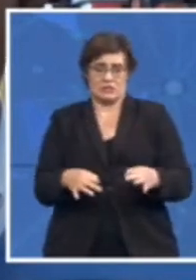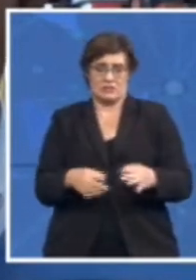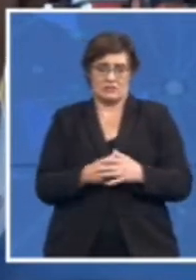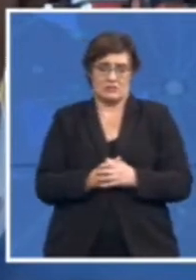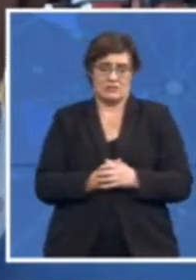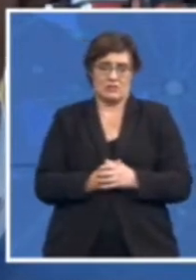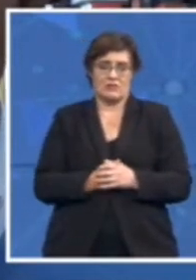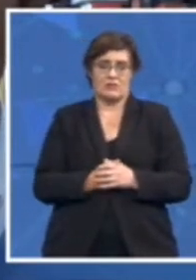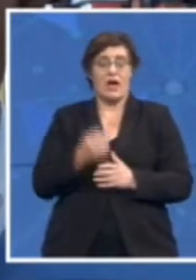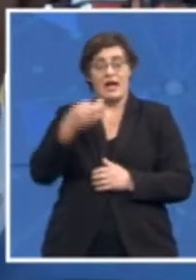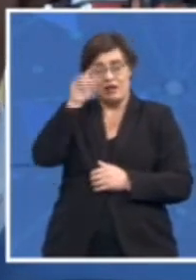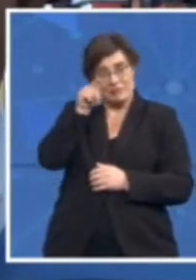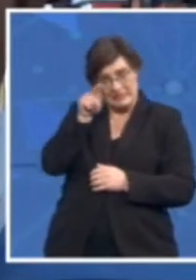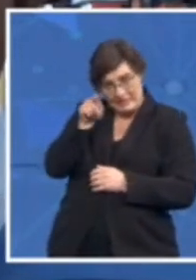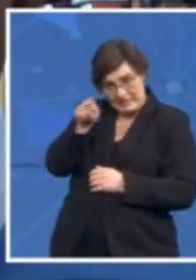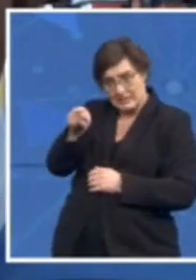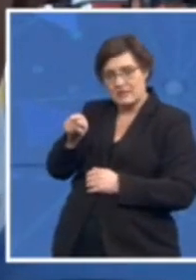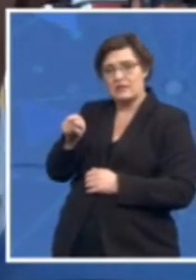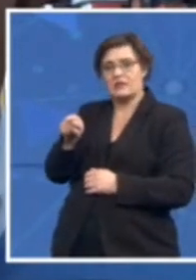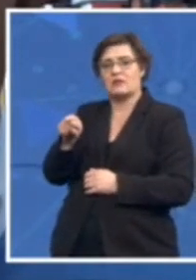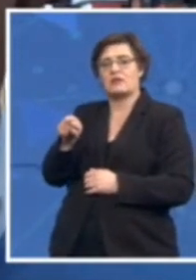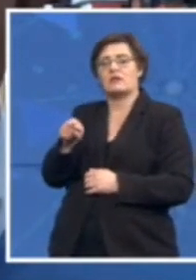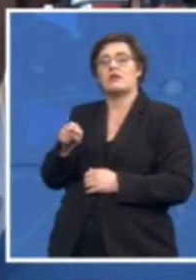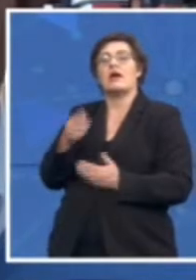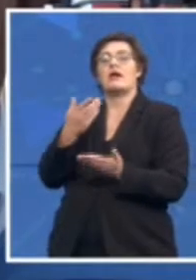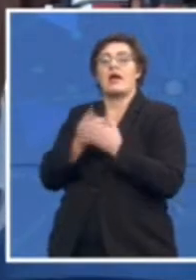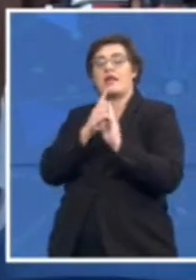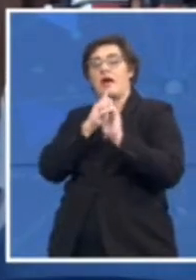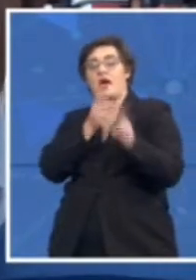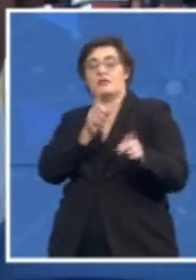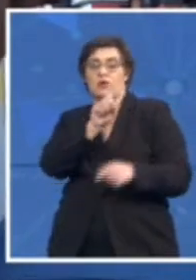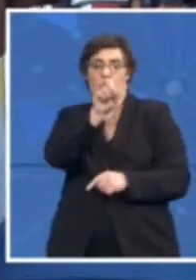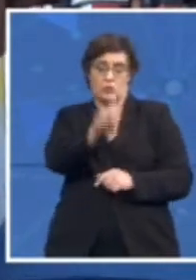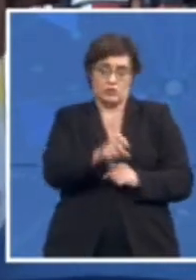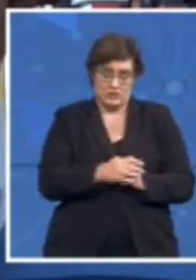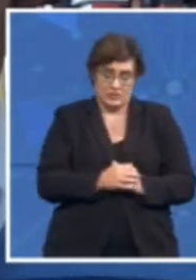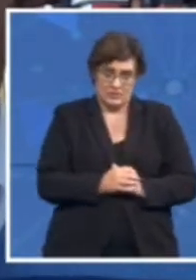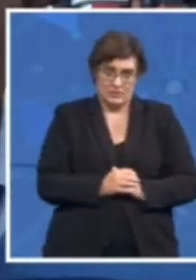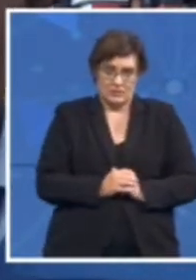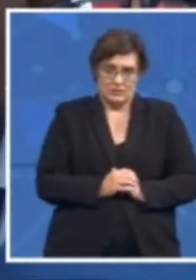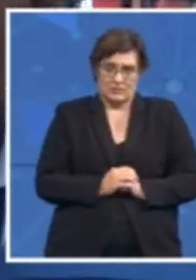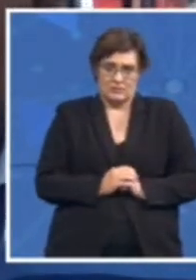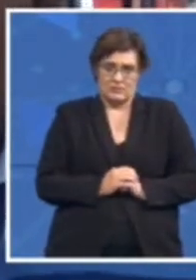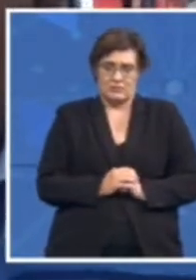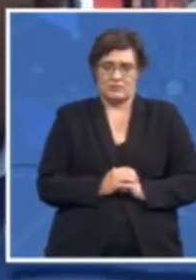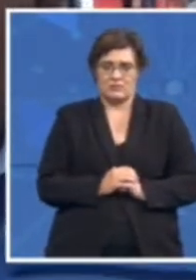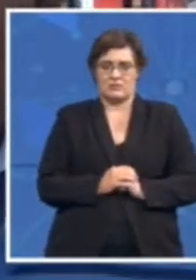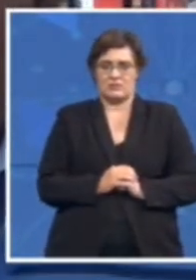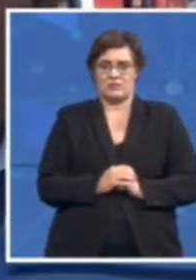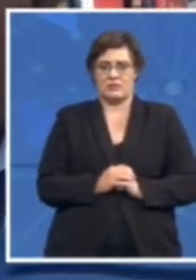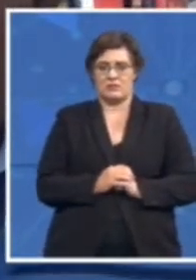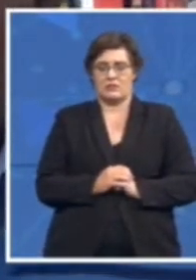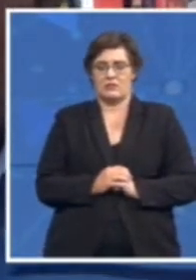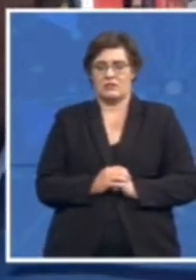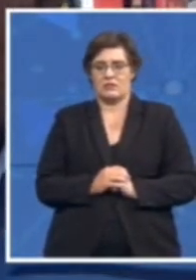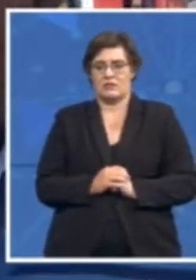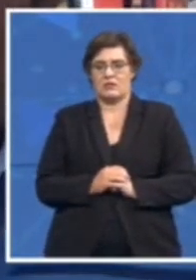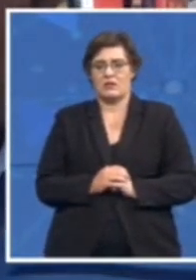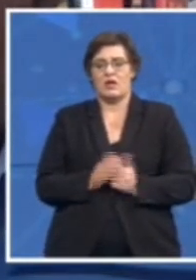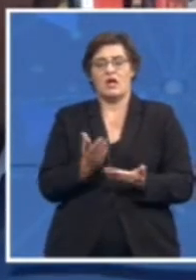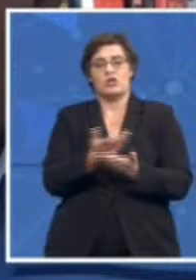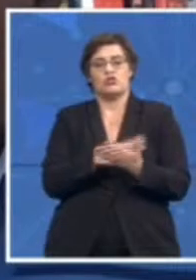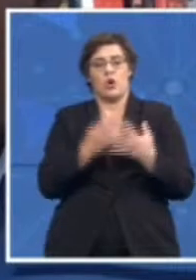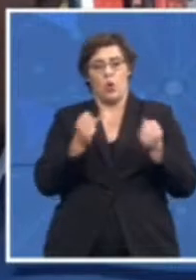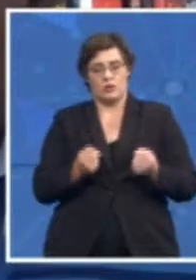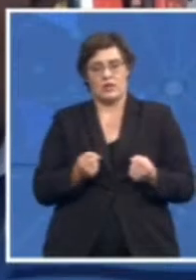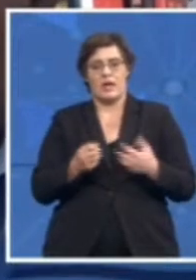most able to comment on that. It's a shareholder matter. Andre, can you